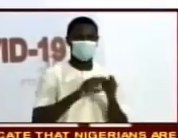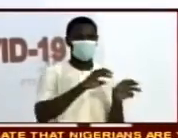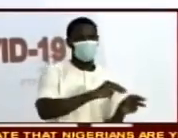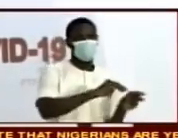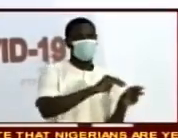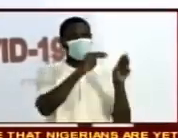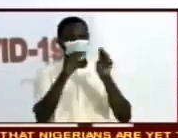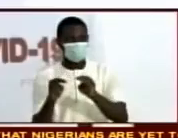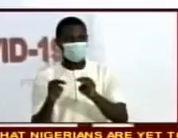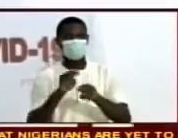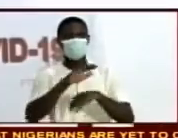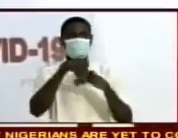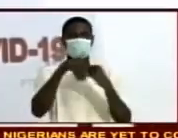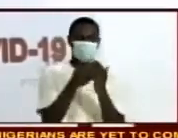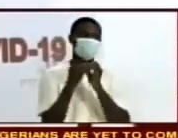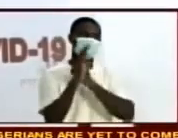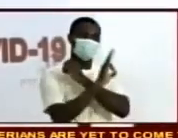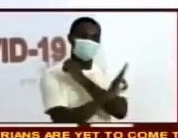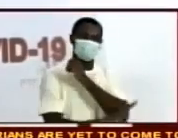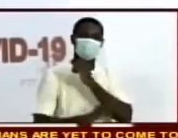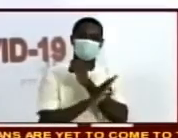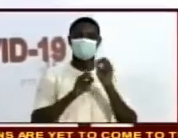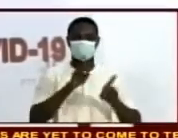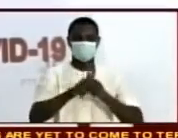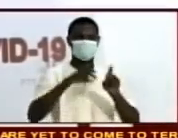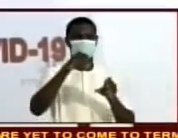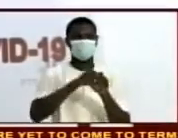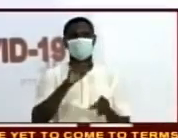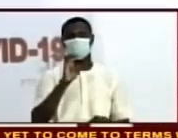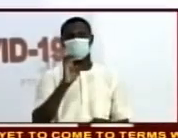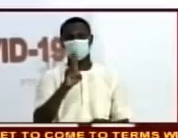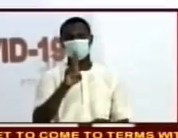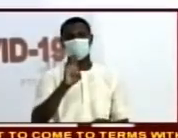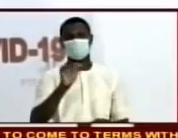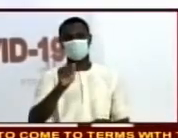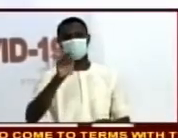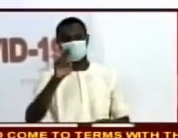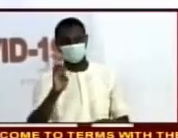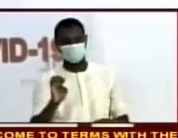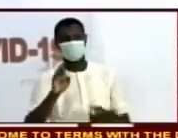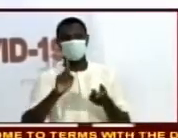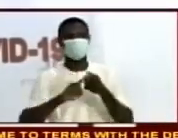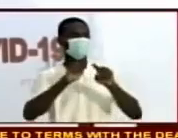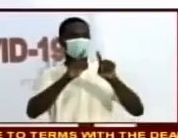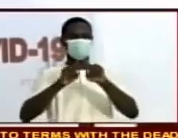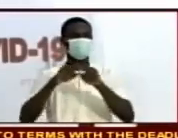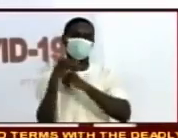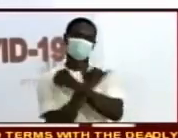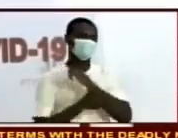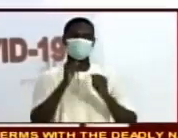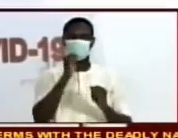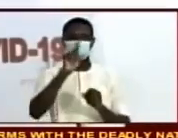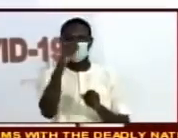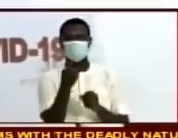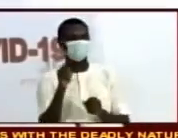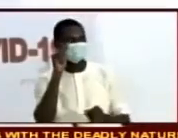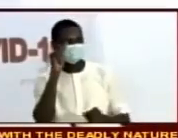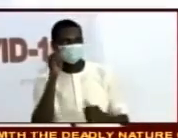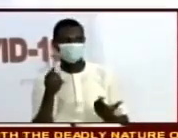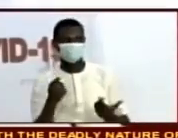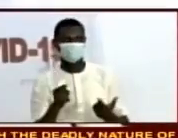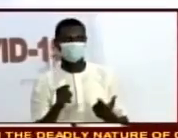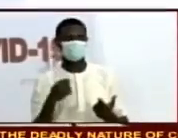that were in the UAE, and to all different countries, not just Nigeria. And they, informed